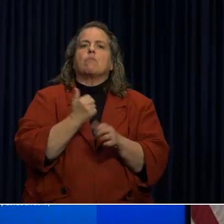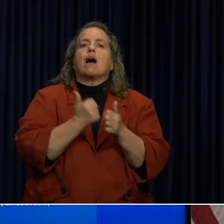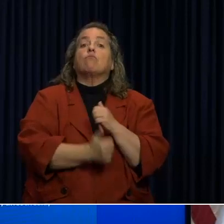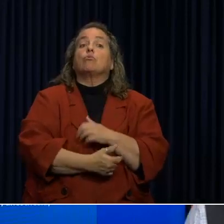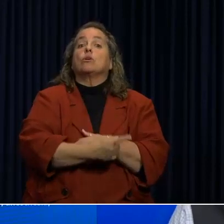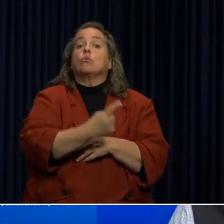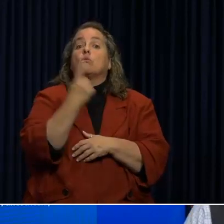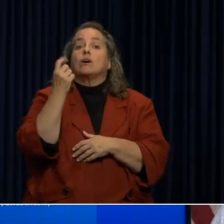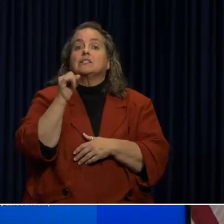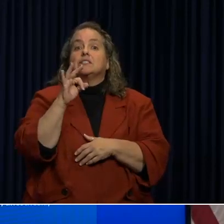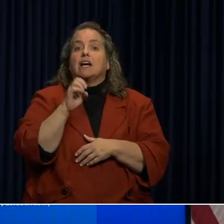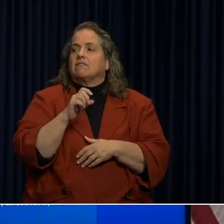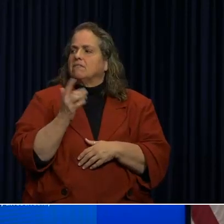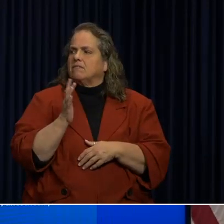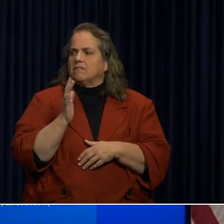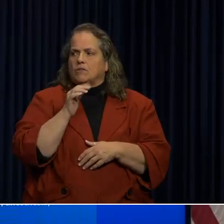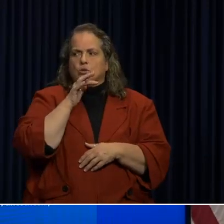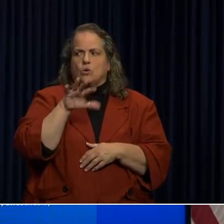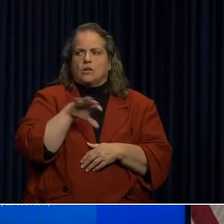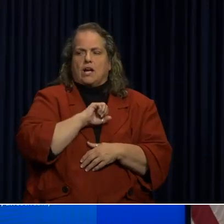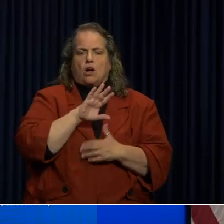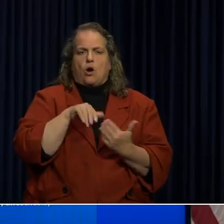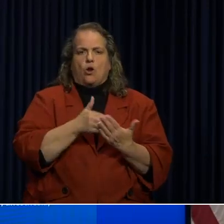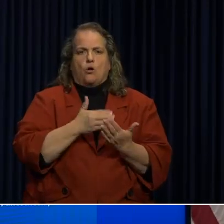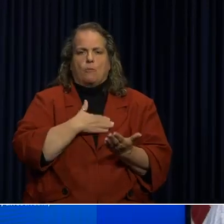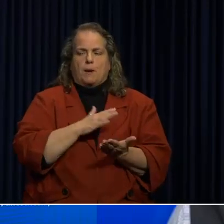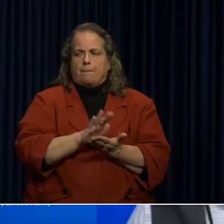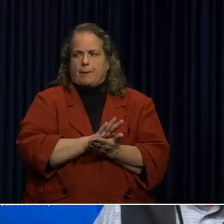I'll take all my notes. Oh, I'm sorry.